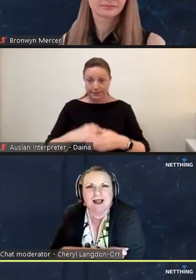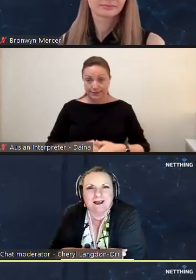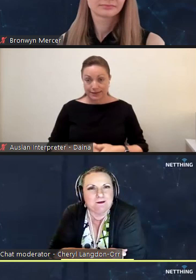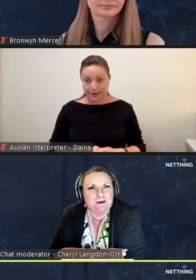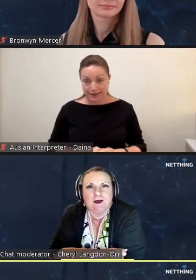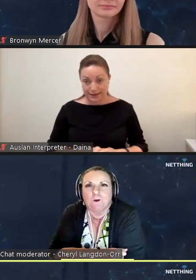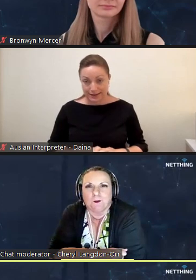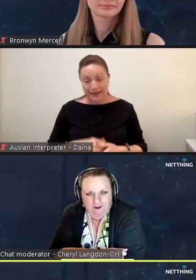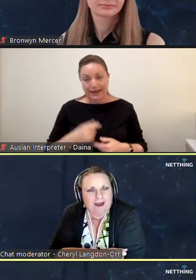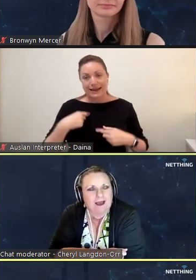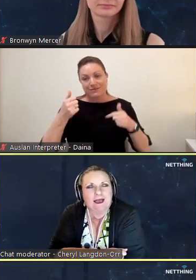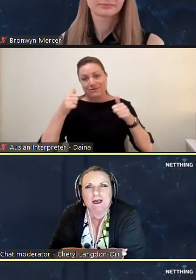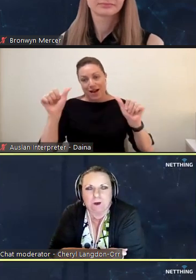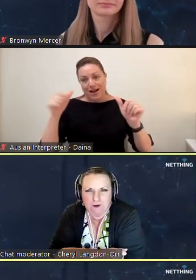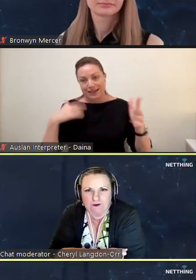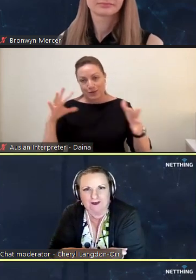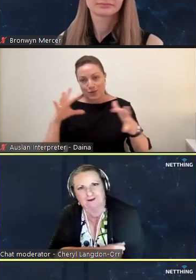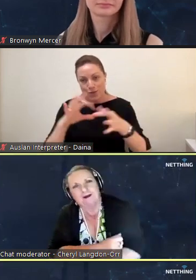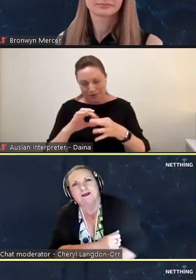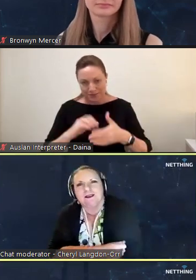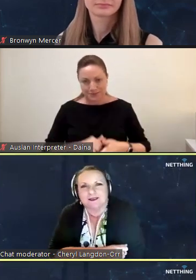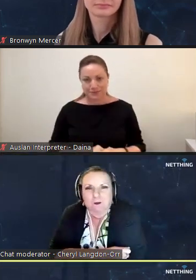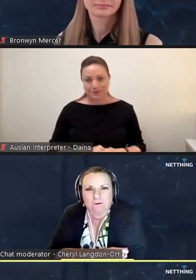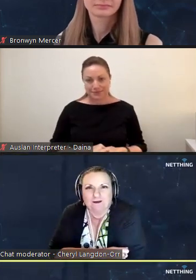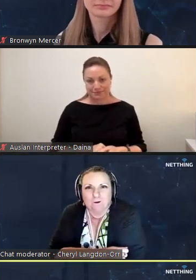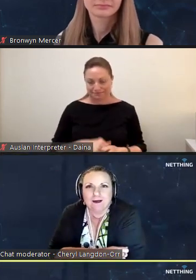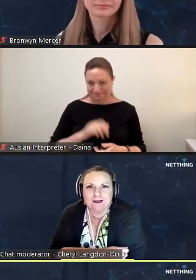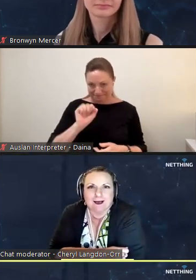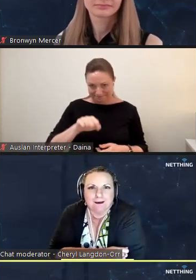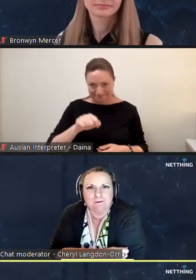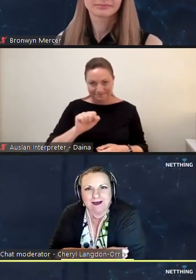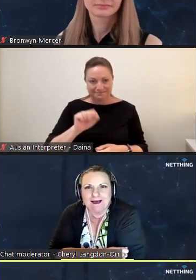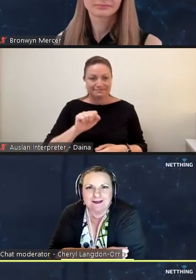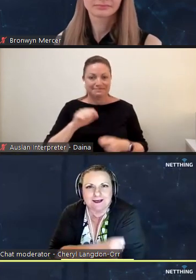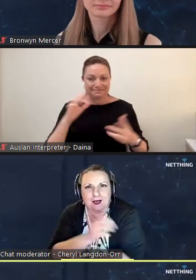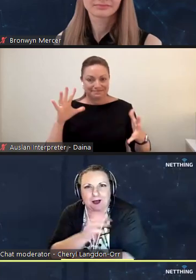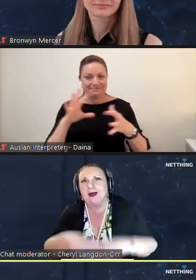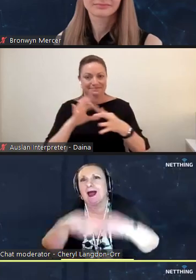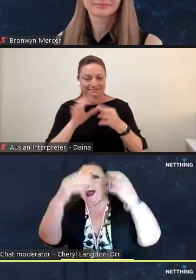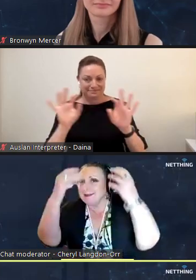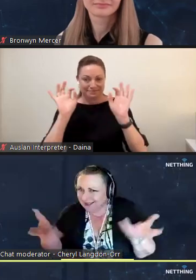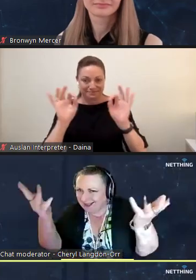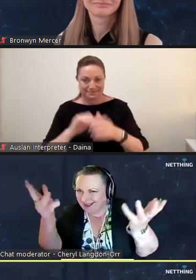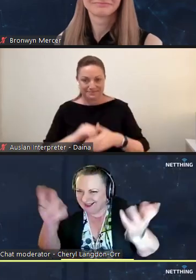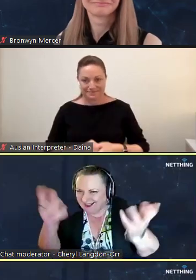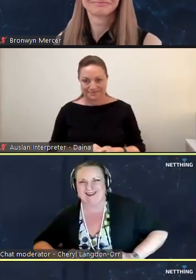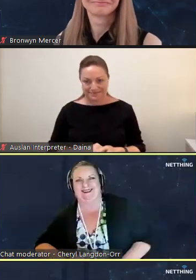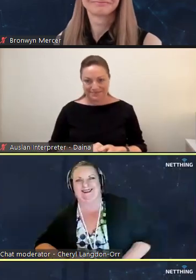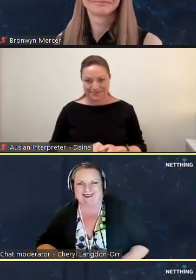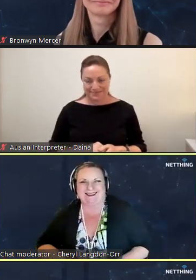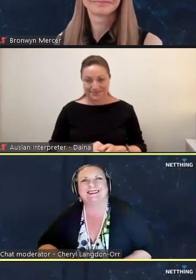I'm here. And hear you perfectly. Thanks, so, Cheryl. One day, many years ago, and...